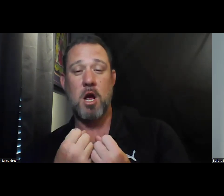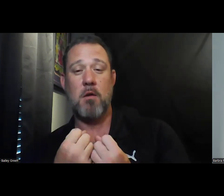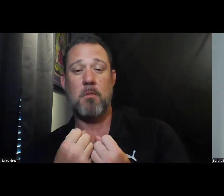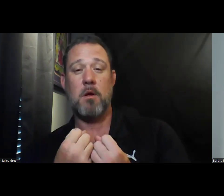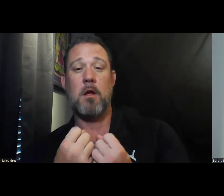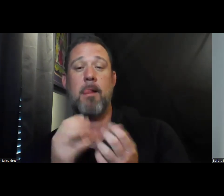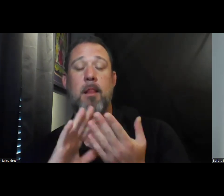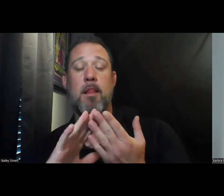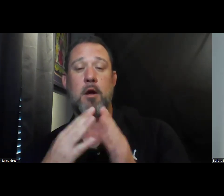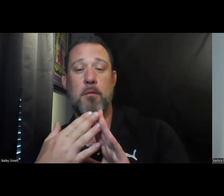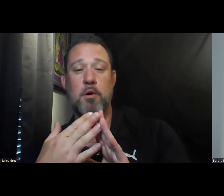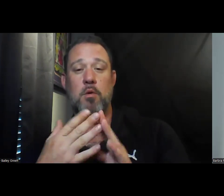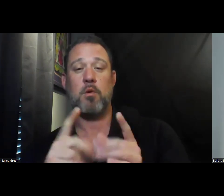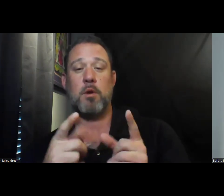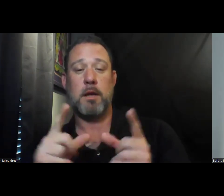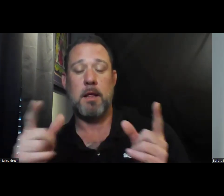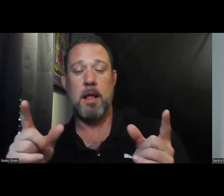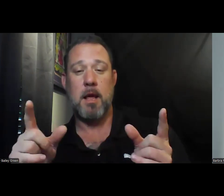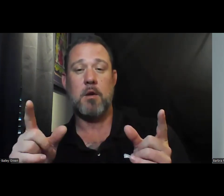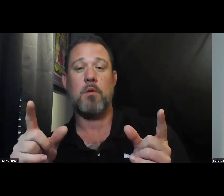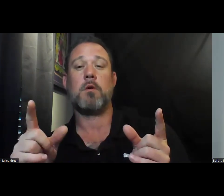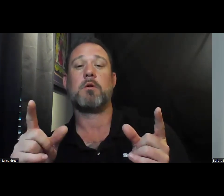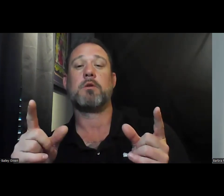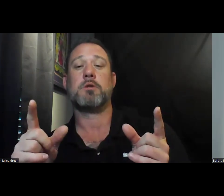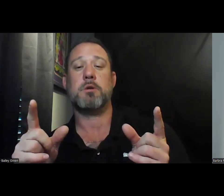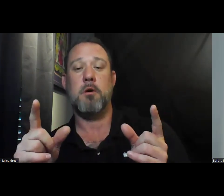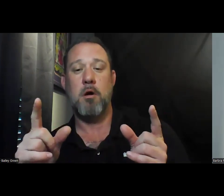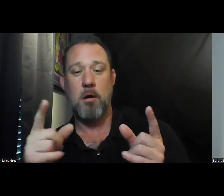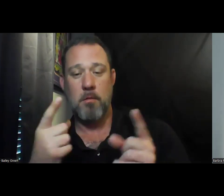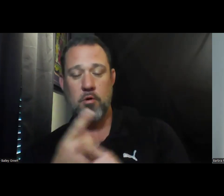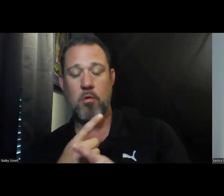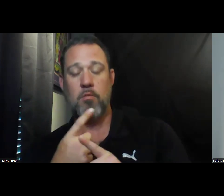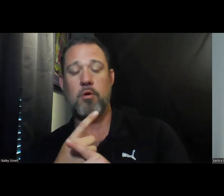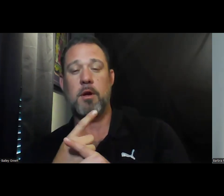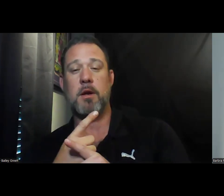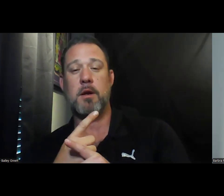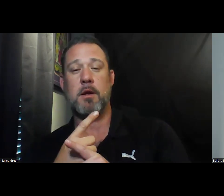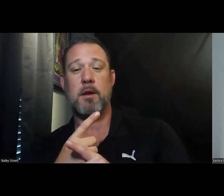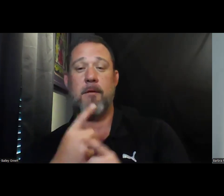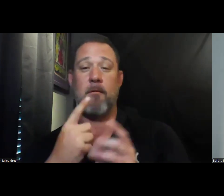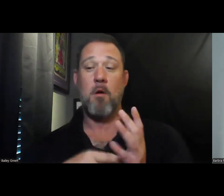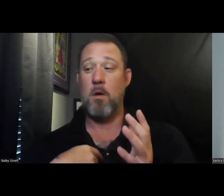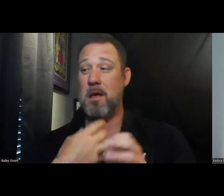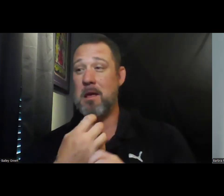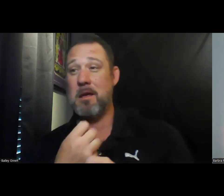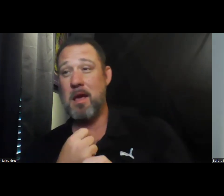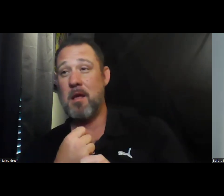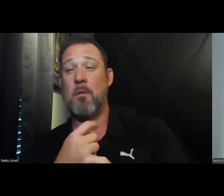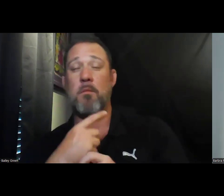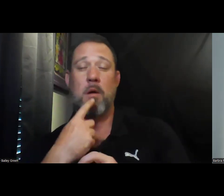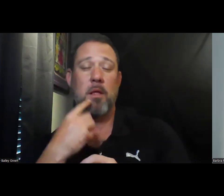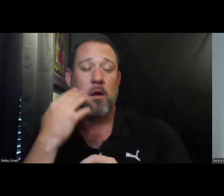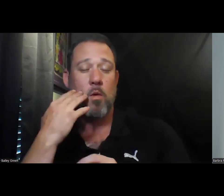the community, in language, culturally, linguistically appropriate, if what we get instead is like a public